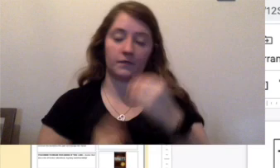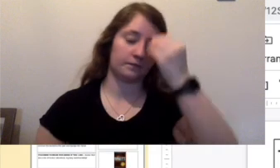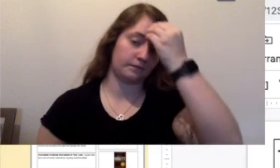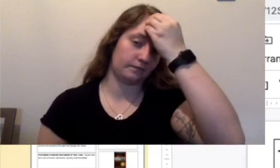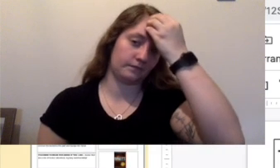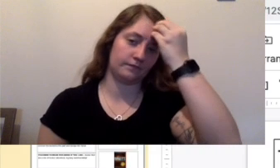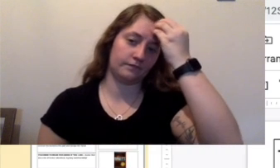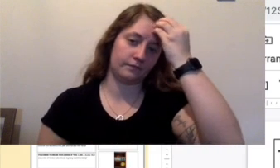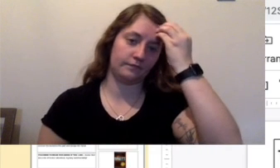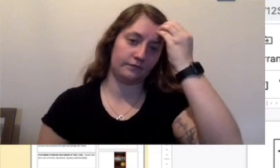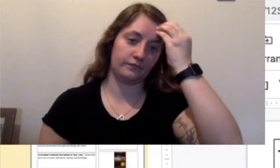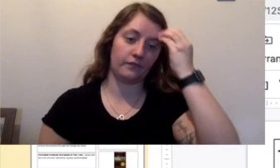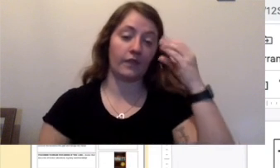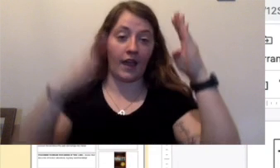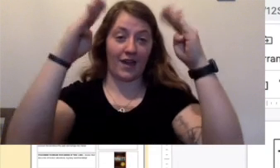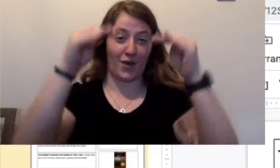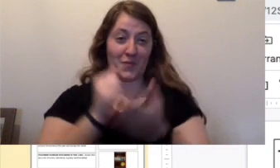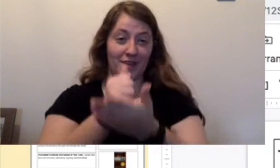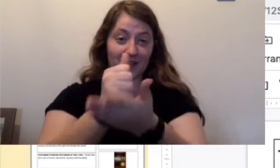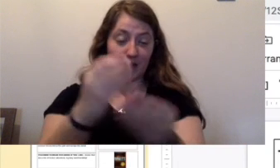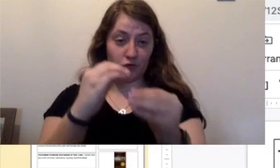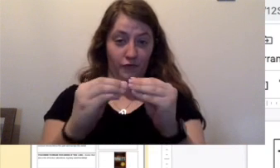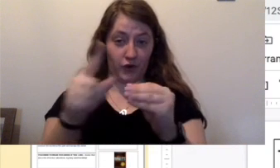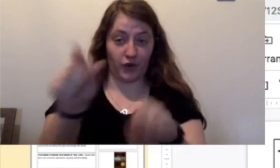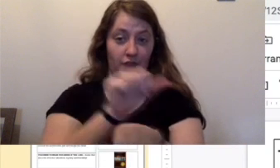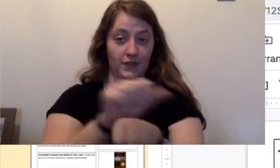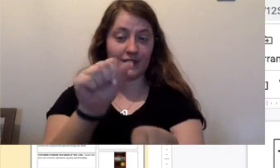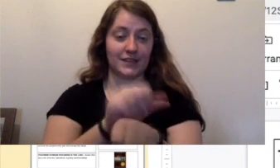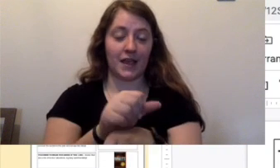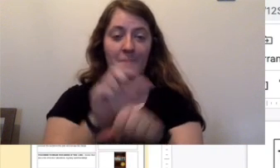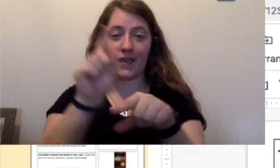hope this helped you figure out this assignment, and I cannot wait